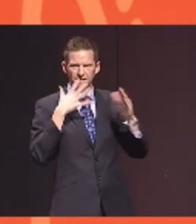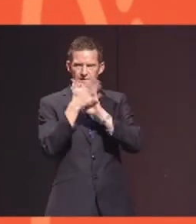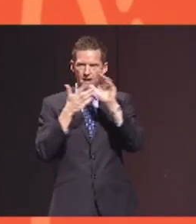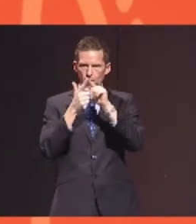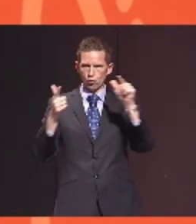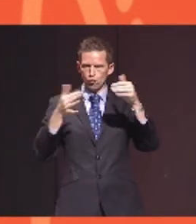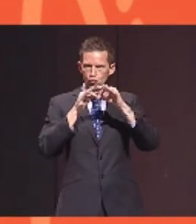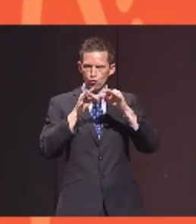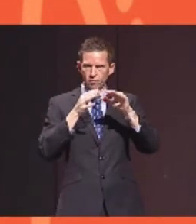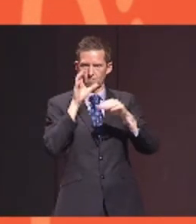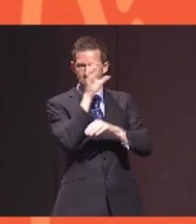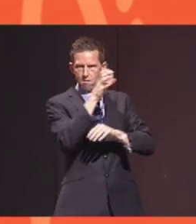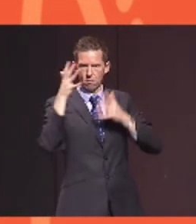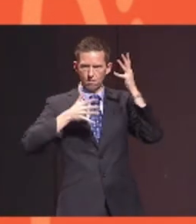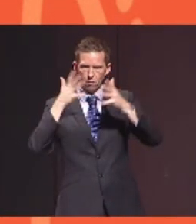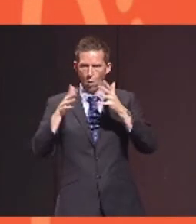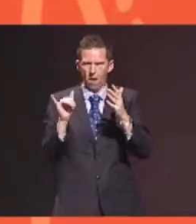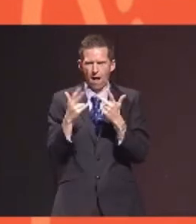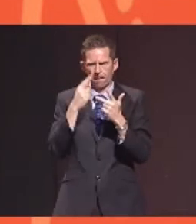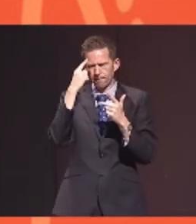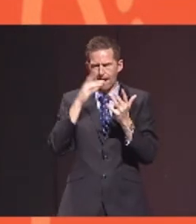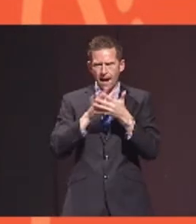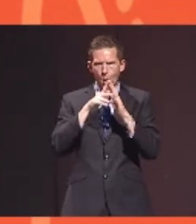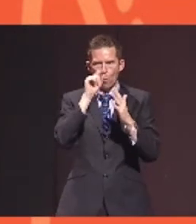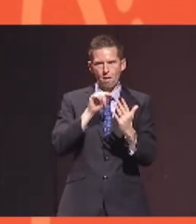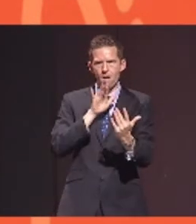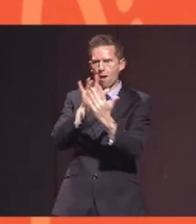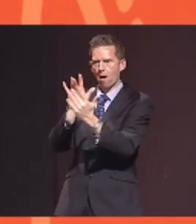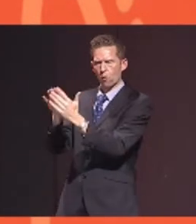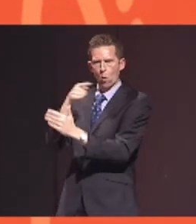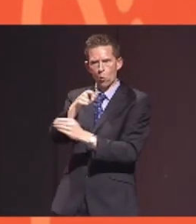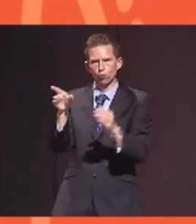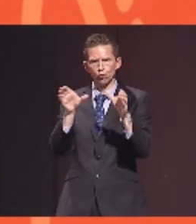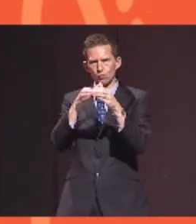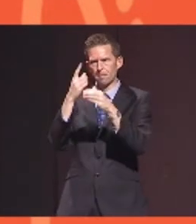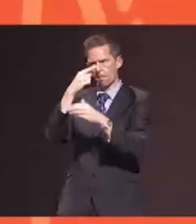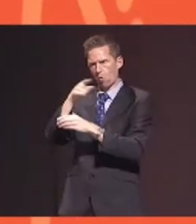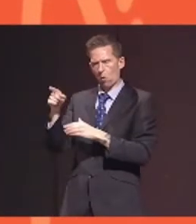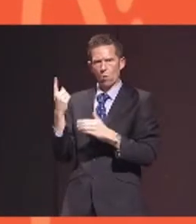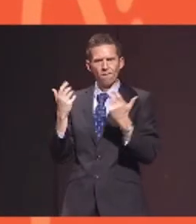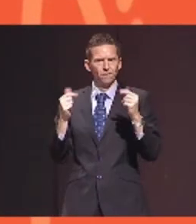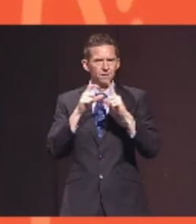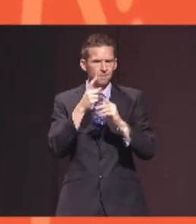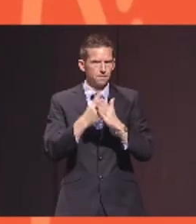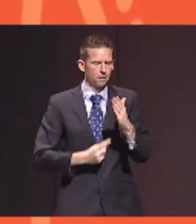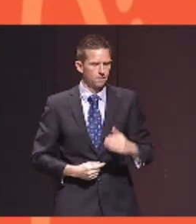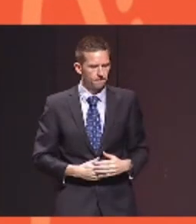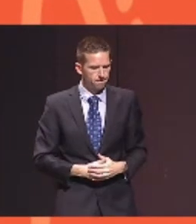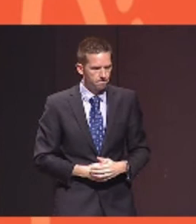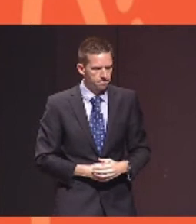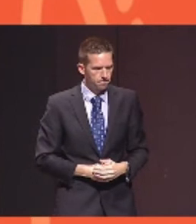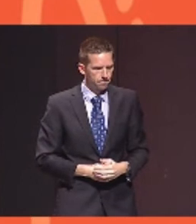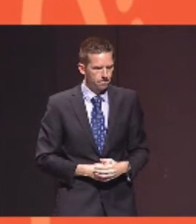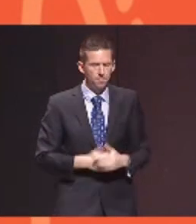language interpreters or other ways of reaching out to populations that live with disabilities. Another